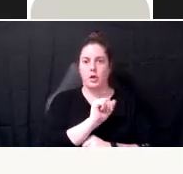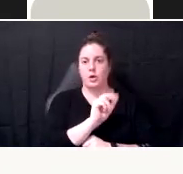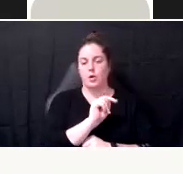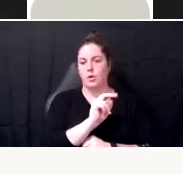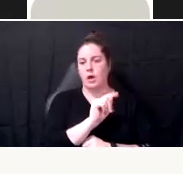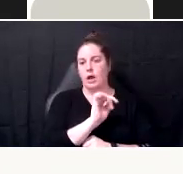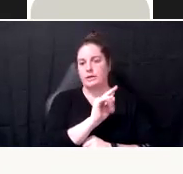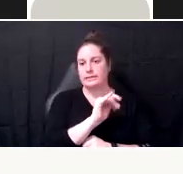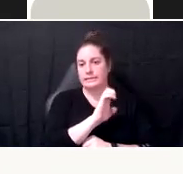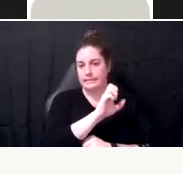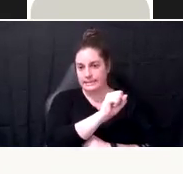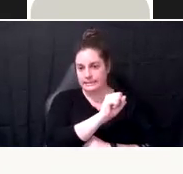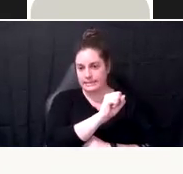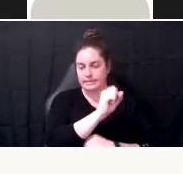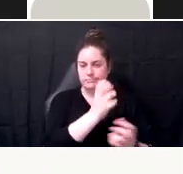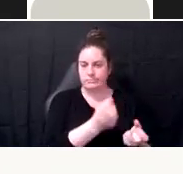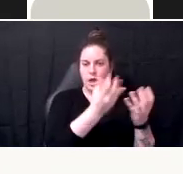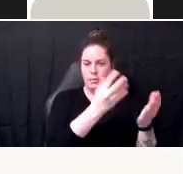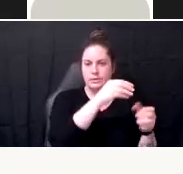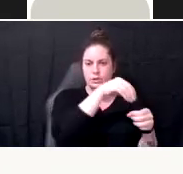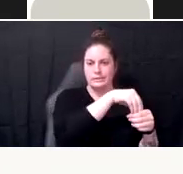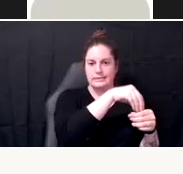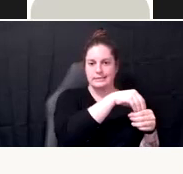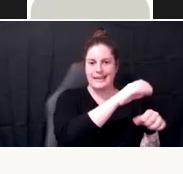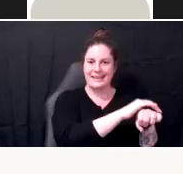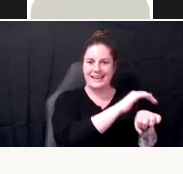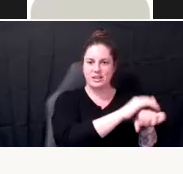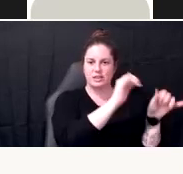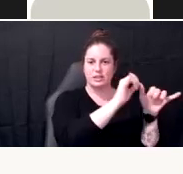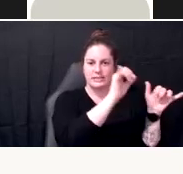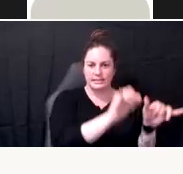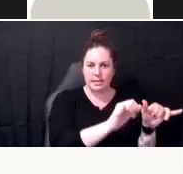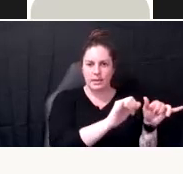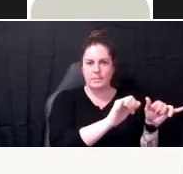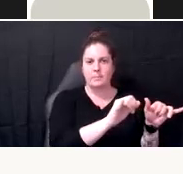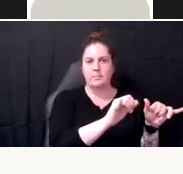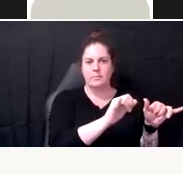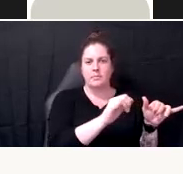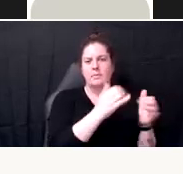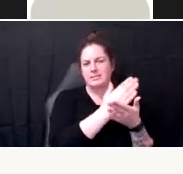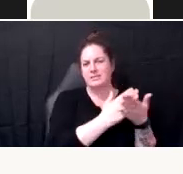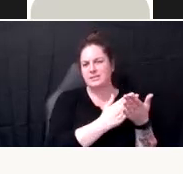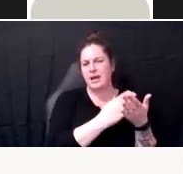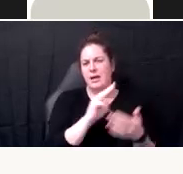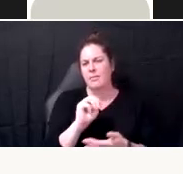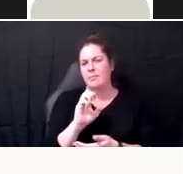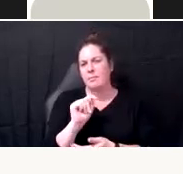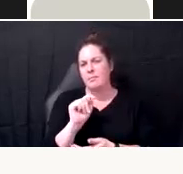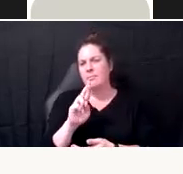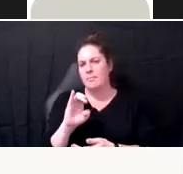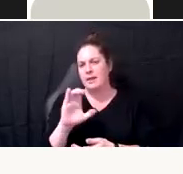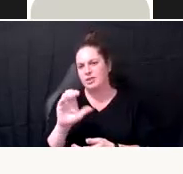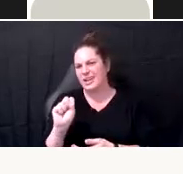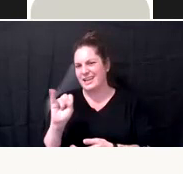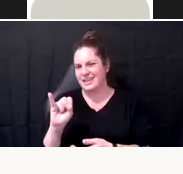the English system. There are no, they do have some here. They do have some metric conversions, but